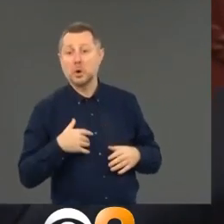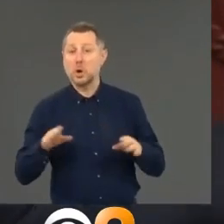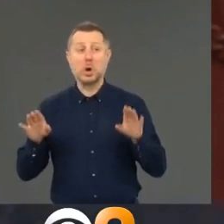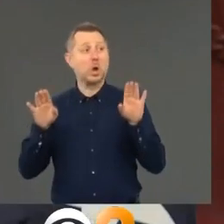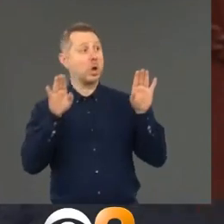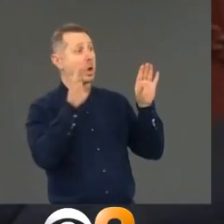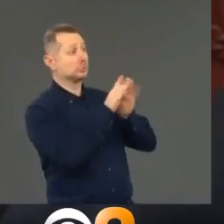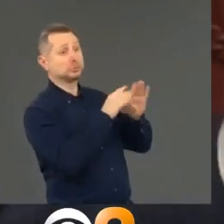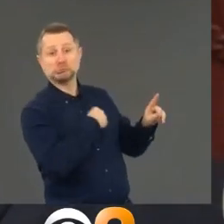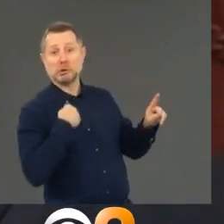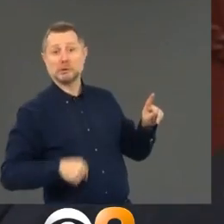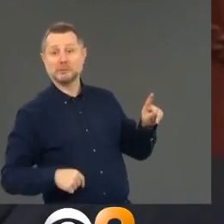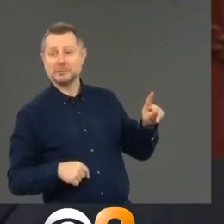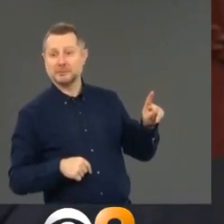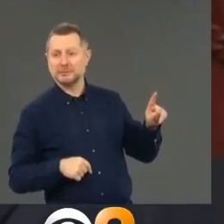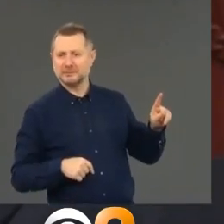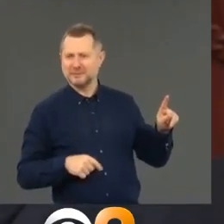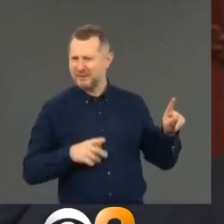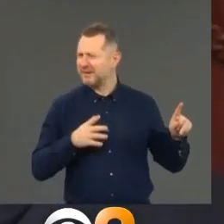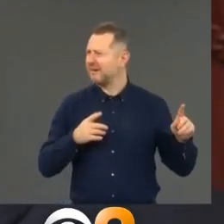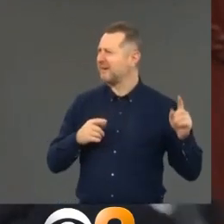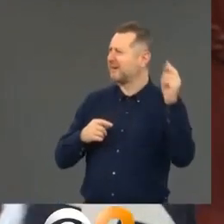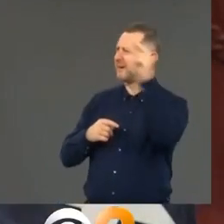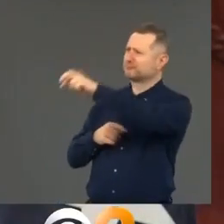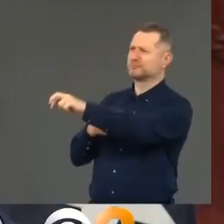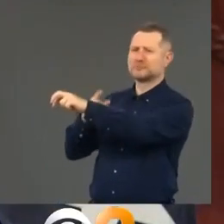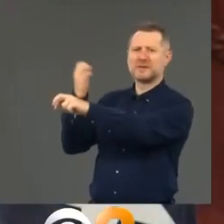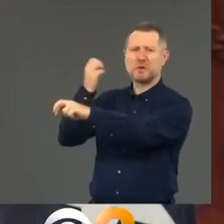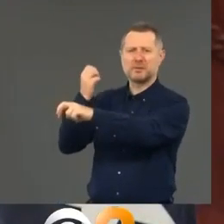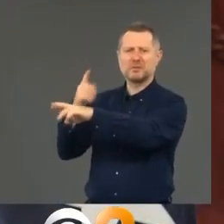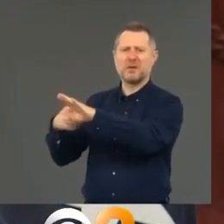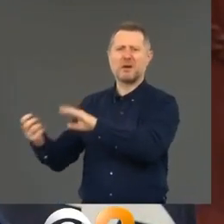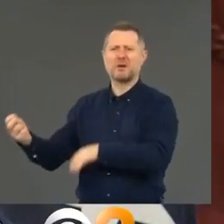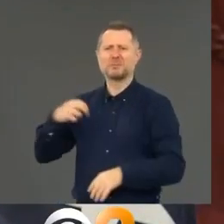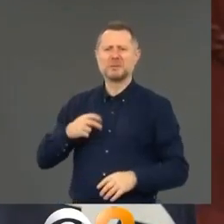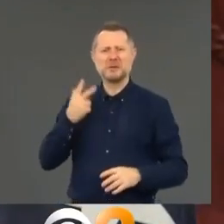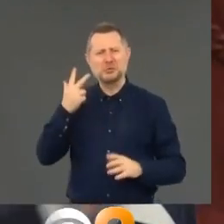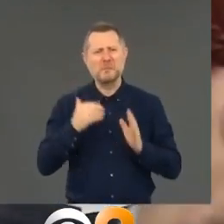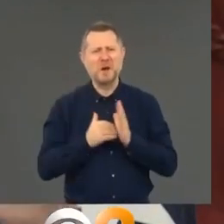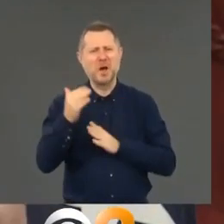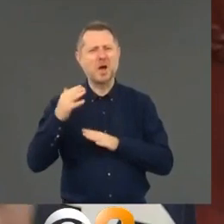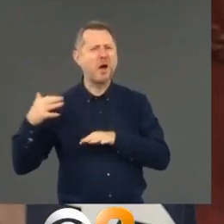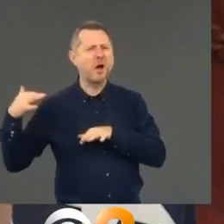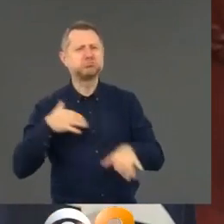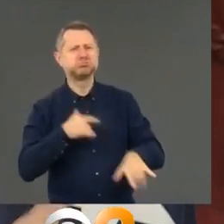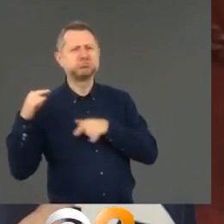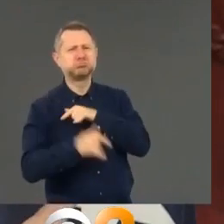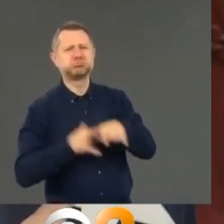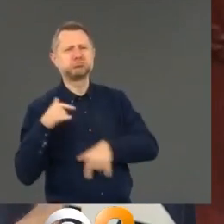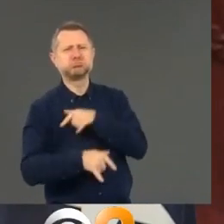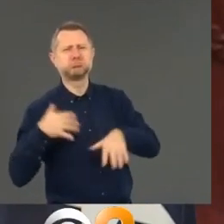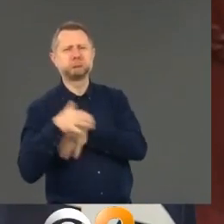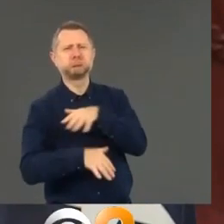virus had already left China and was in Europe, and then we have 3 million Europeans come. That's how this